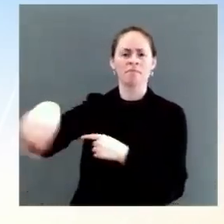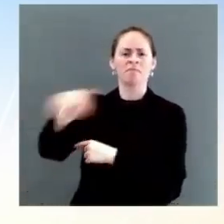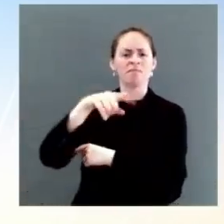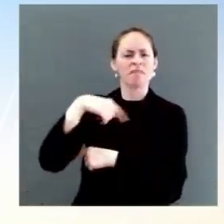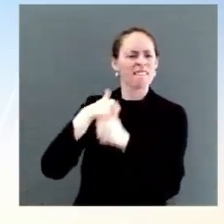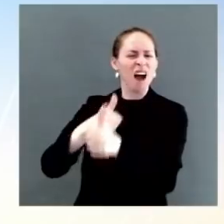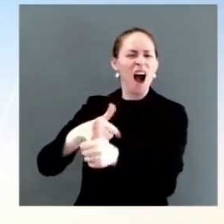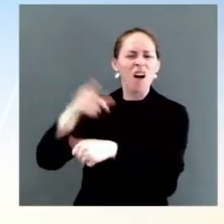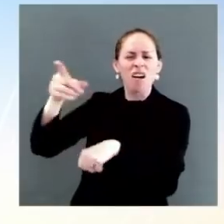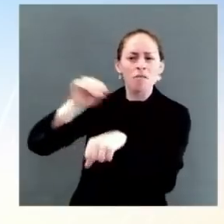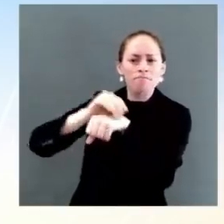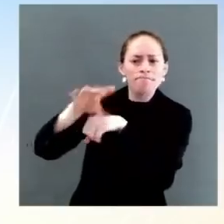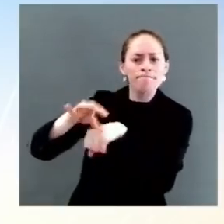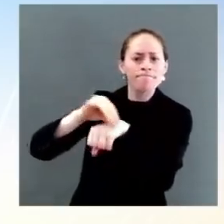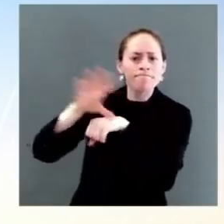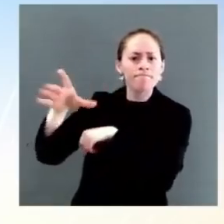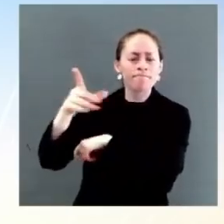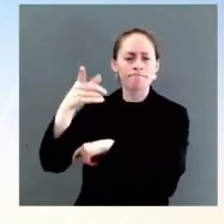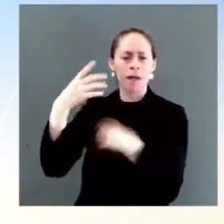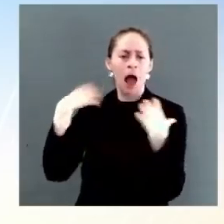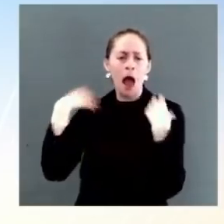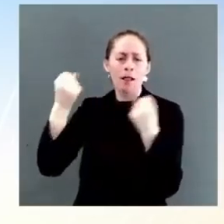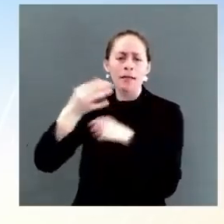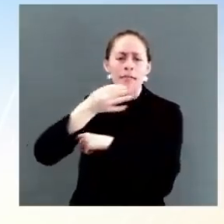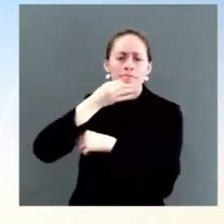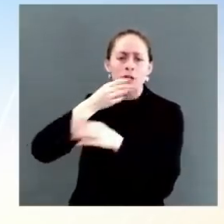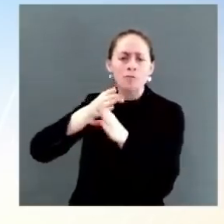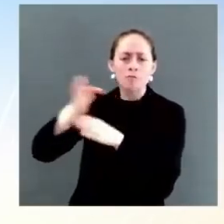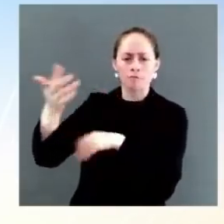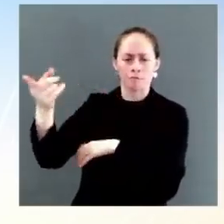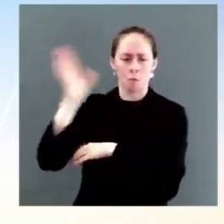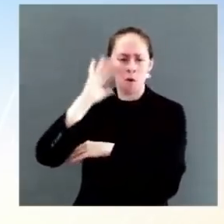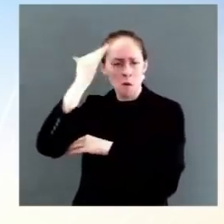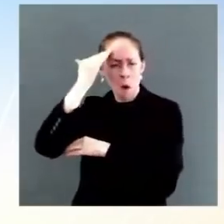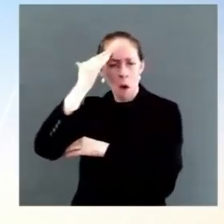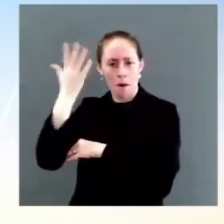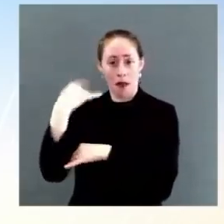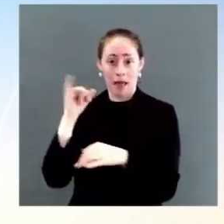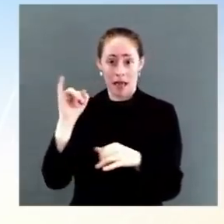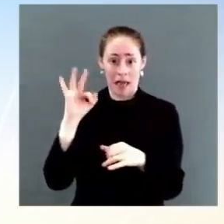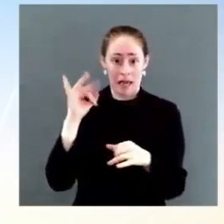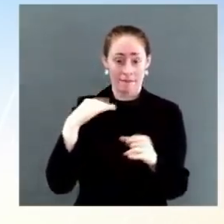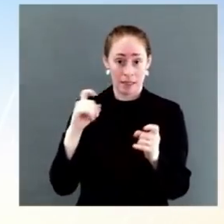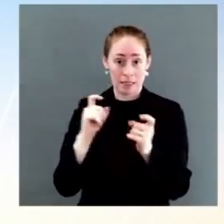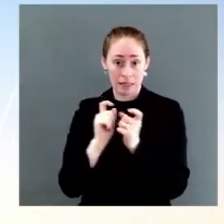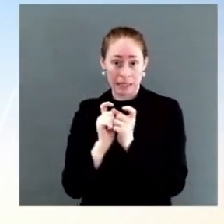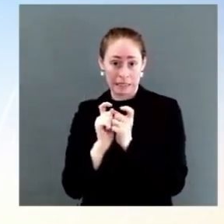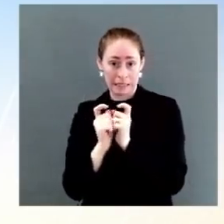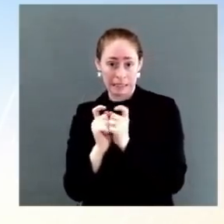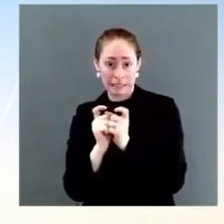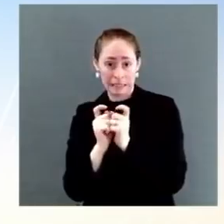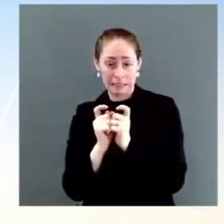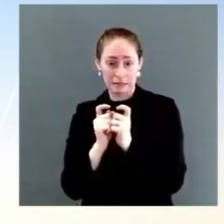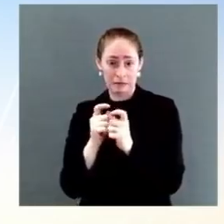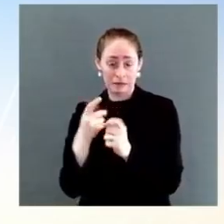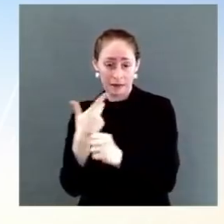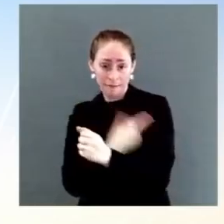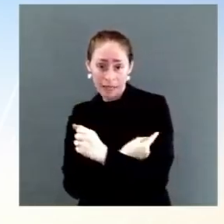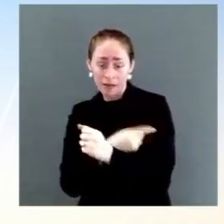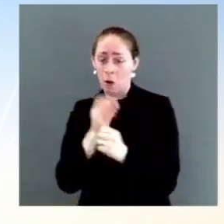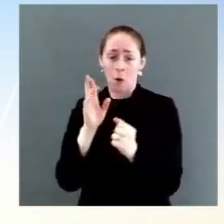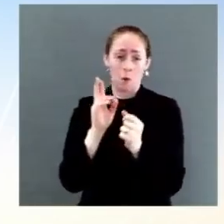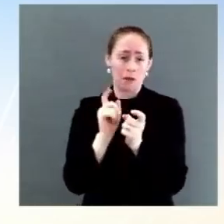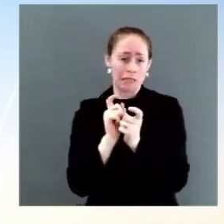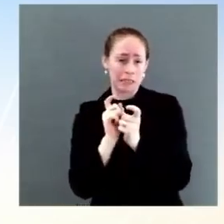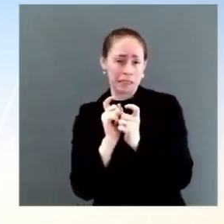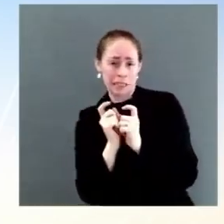need a tweak to the vaccines or to the boosters? We don't know we need that now, but we are preparing for a range of options, and that